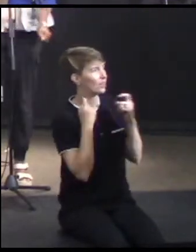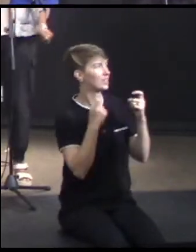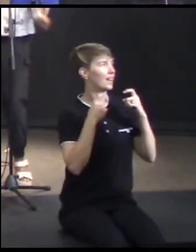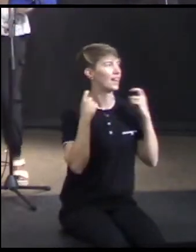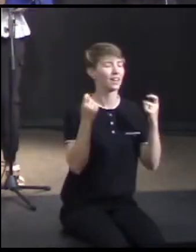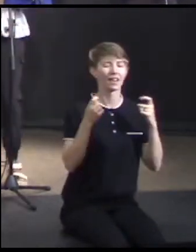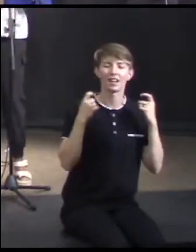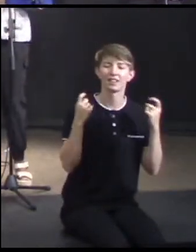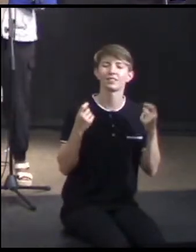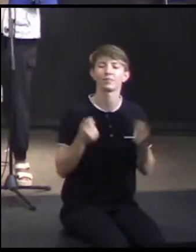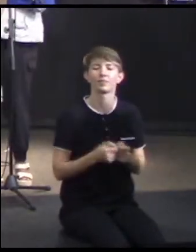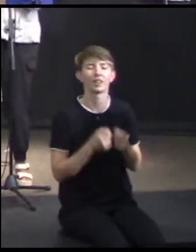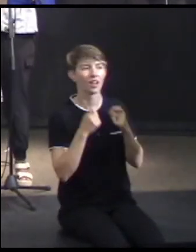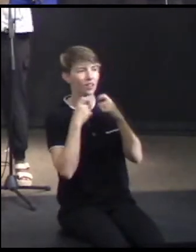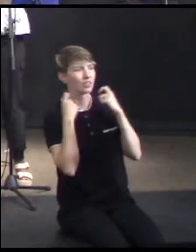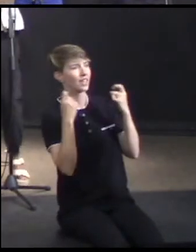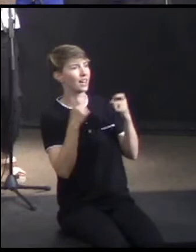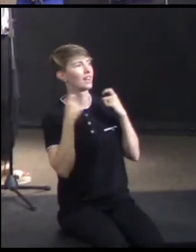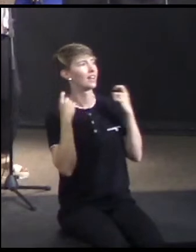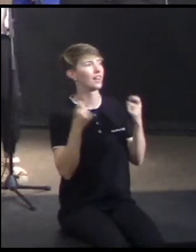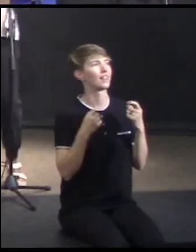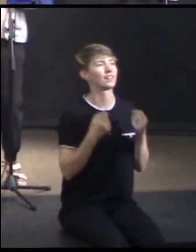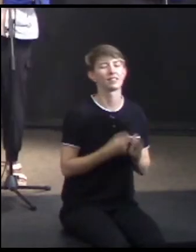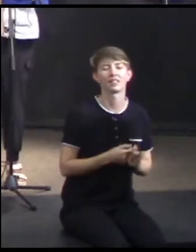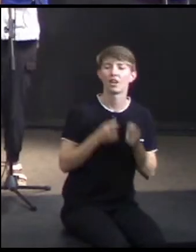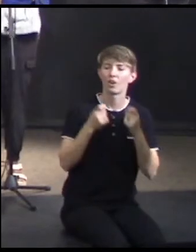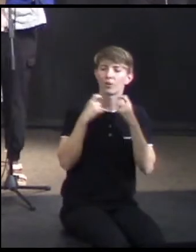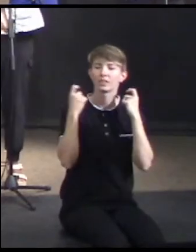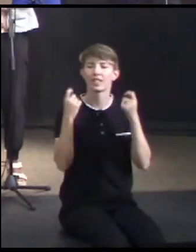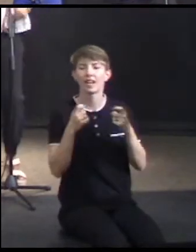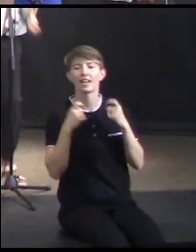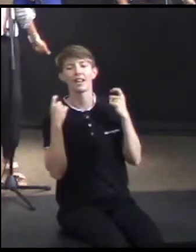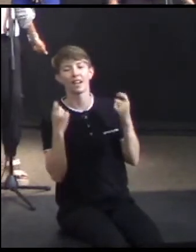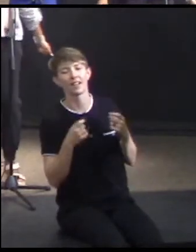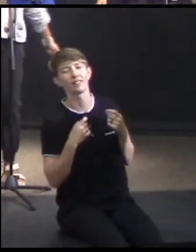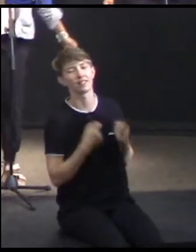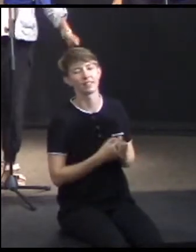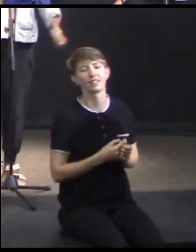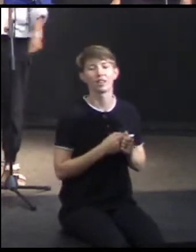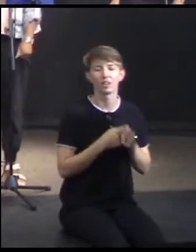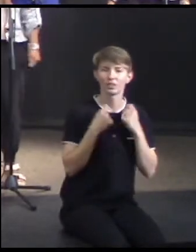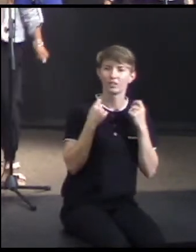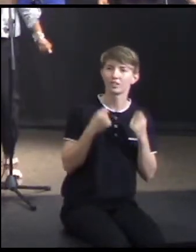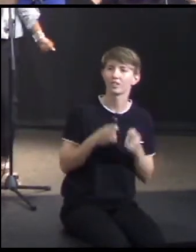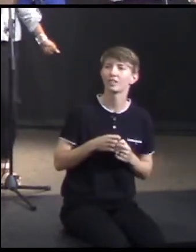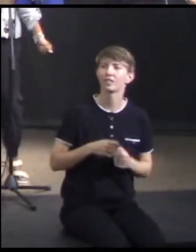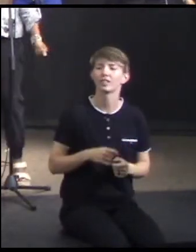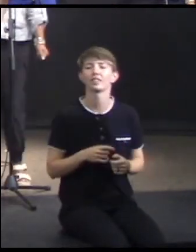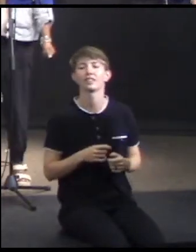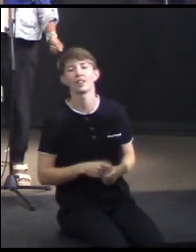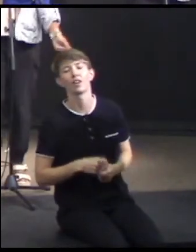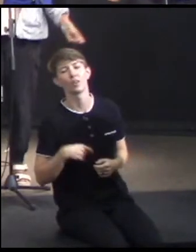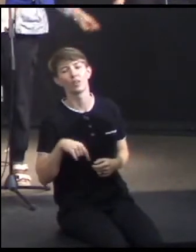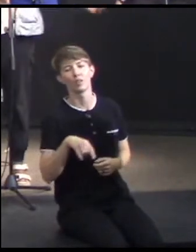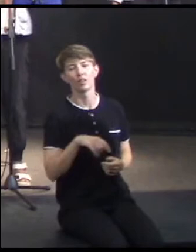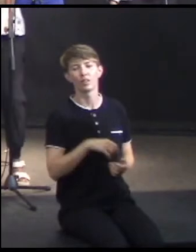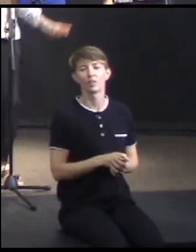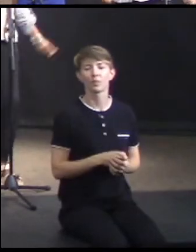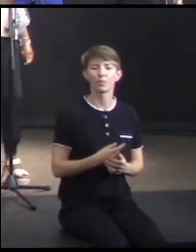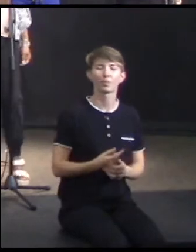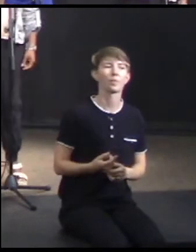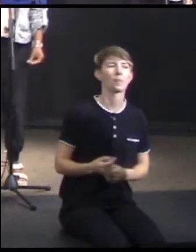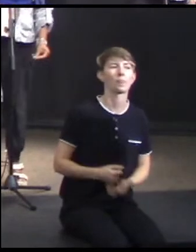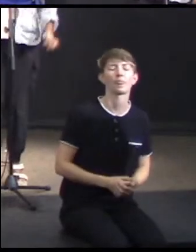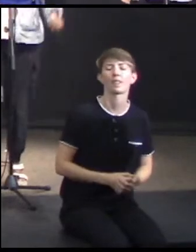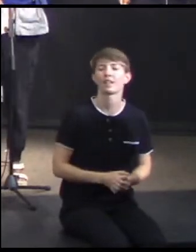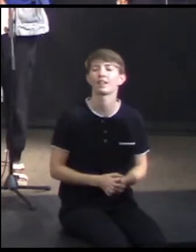oh, oh, hosanna, hosanna, hosanna, hosanna, ina ita